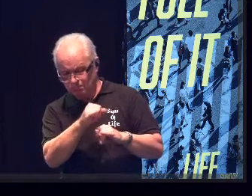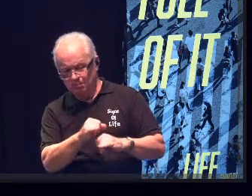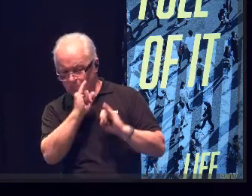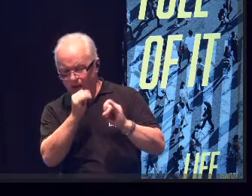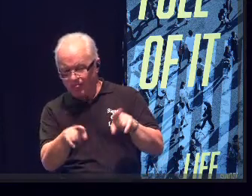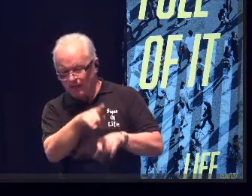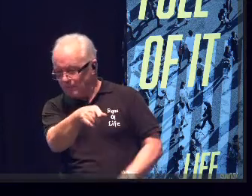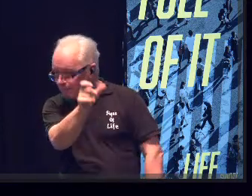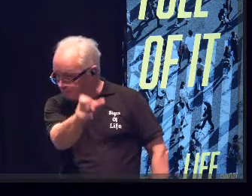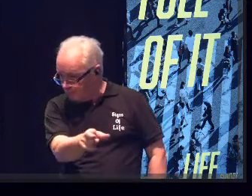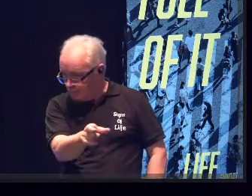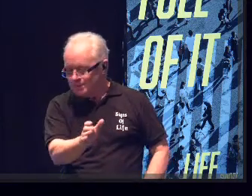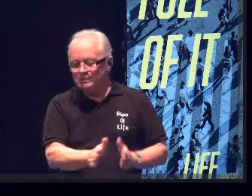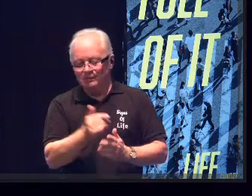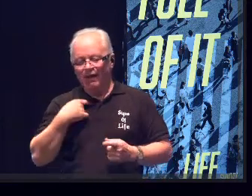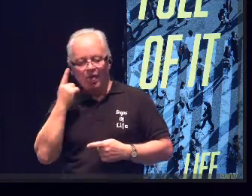you're going to avoid grace